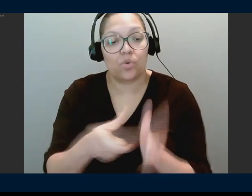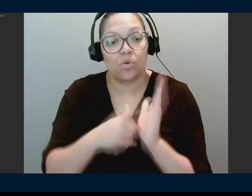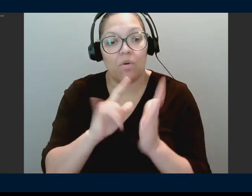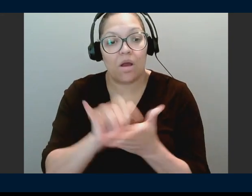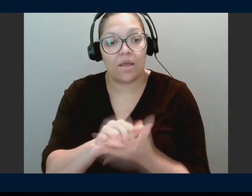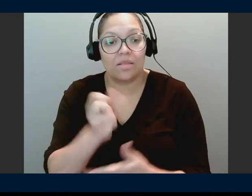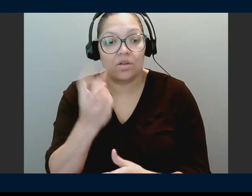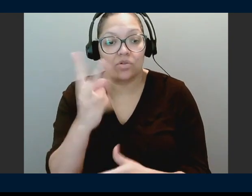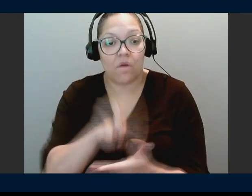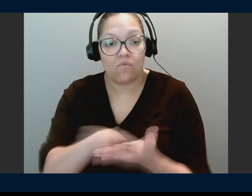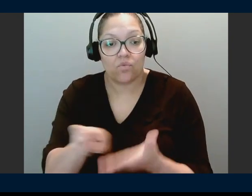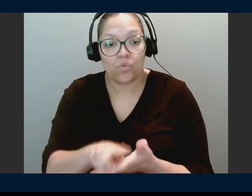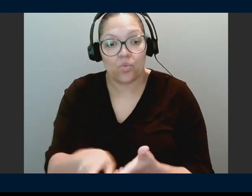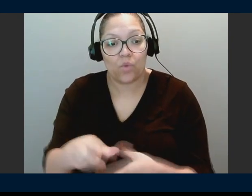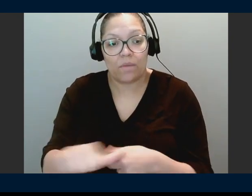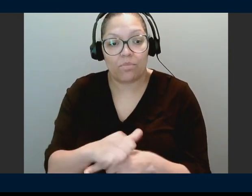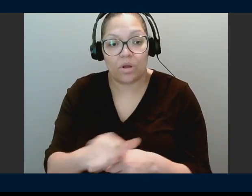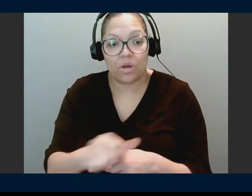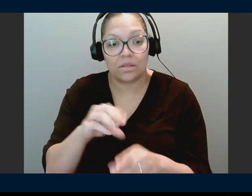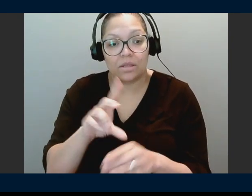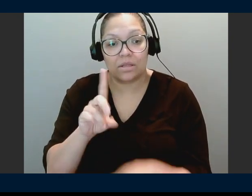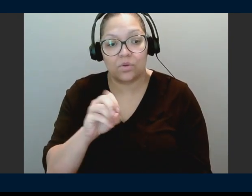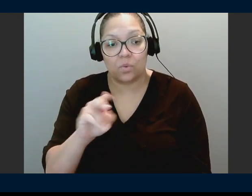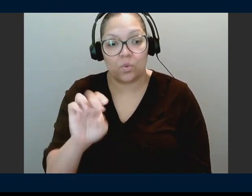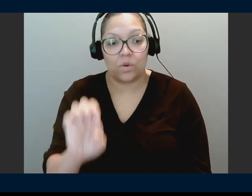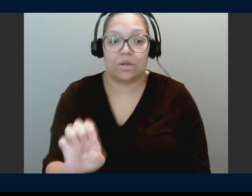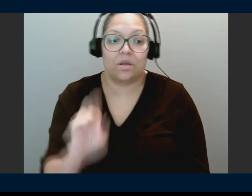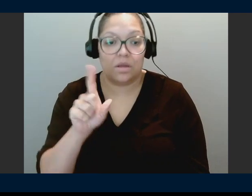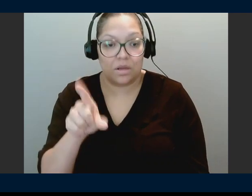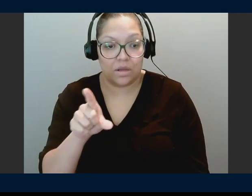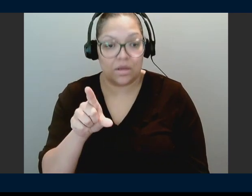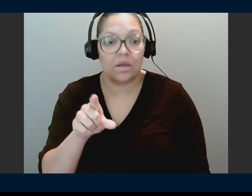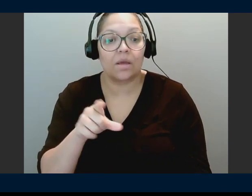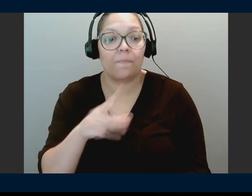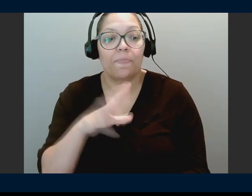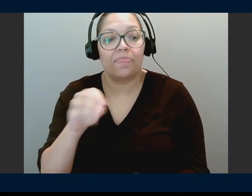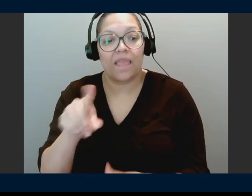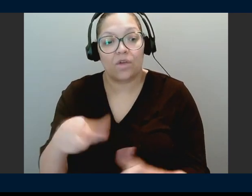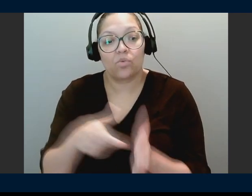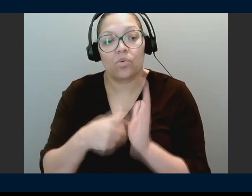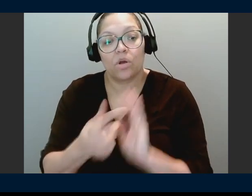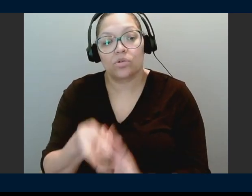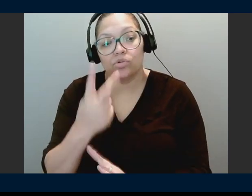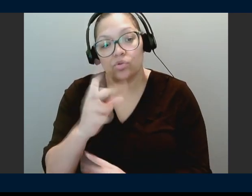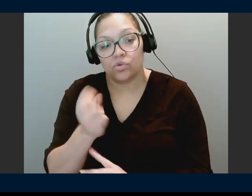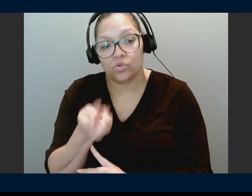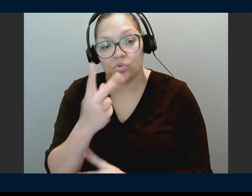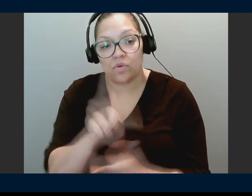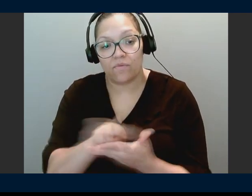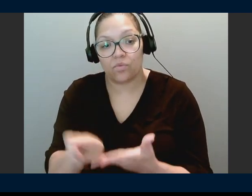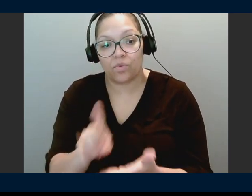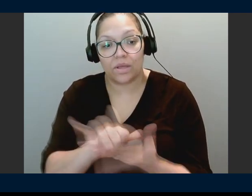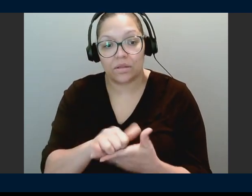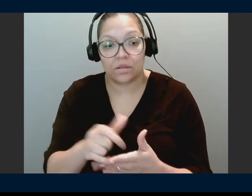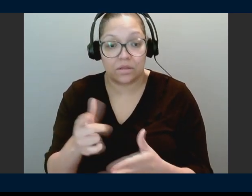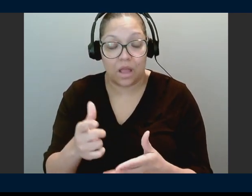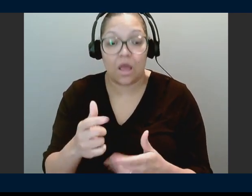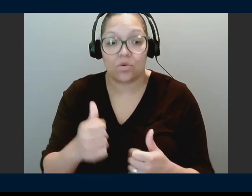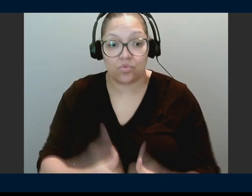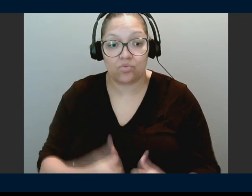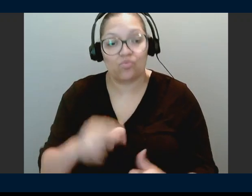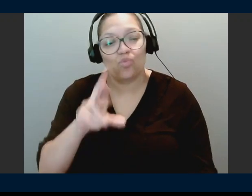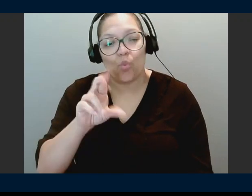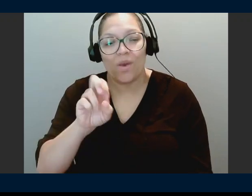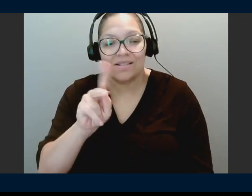National Defense Laboratories, and the LRGF requires 2 12-week residencies at one of our DOE National Defense Laboratories.